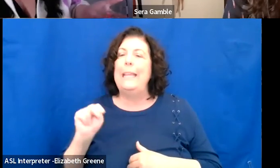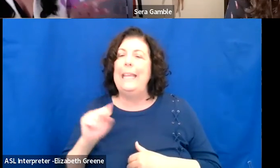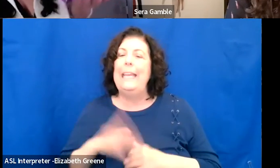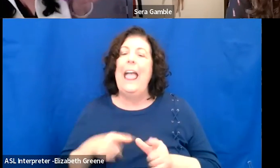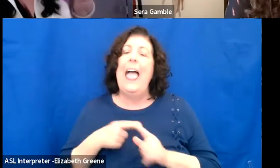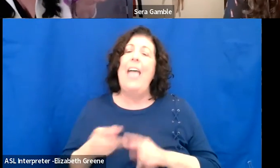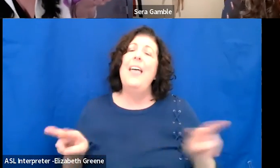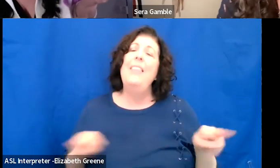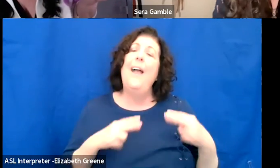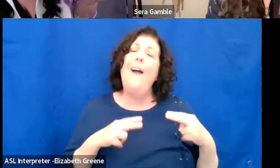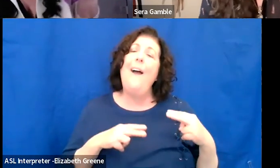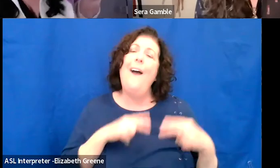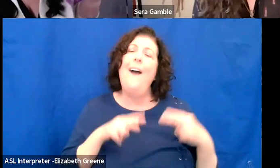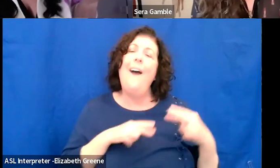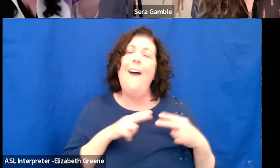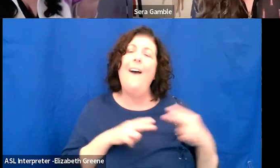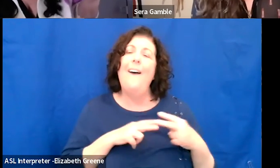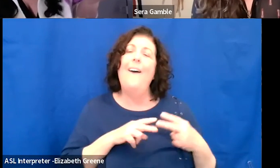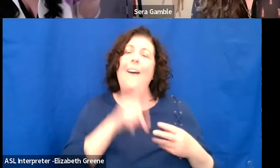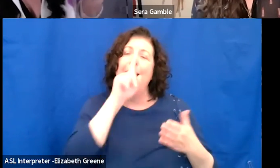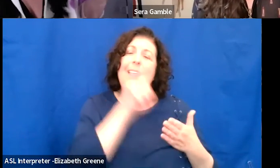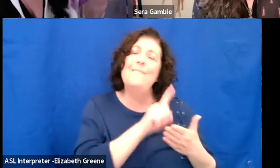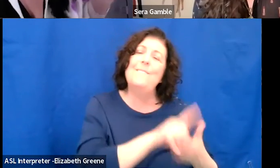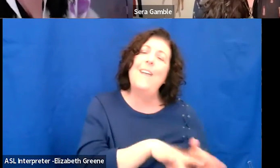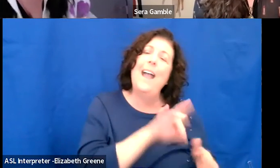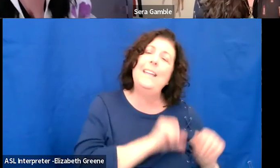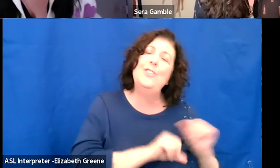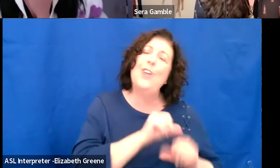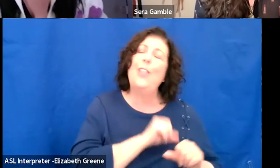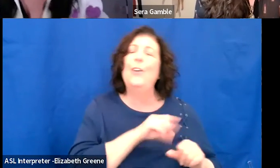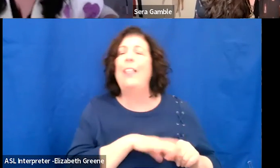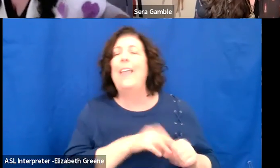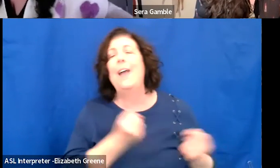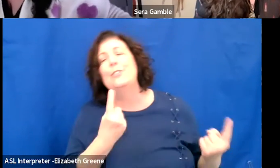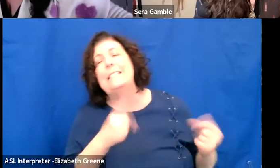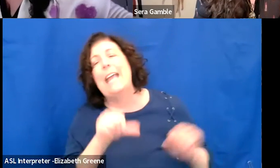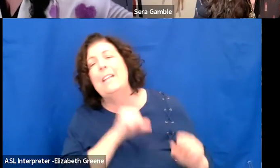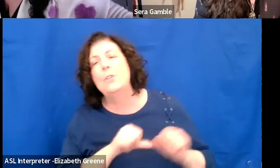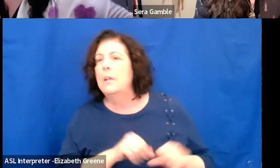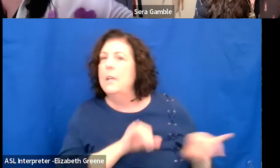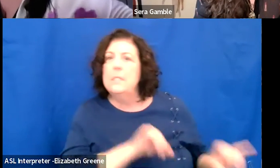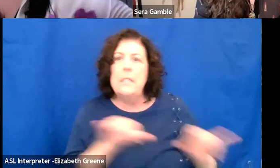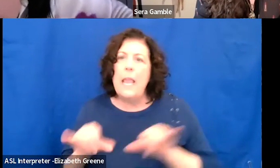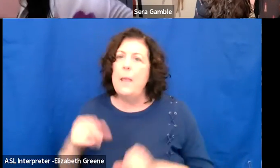kind of, and then they kind of find each other and understand the other. I mean, it's just, same with procedural.